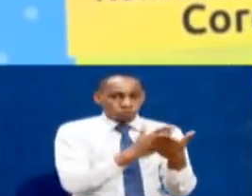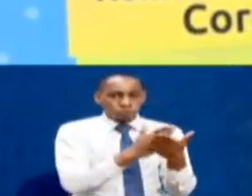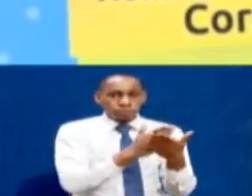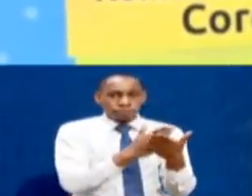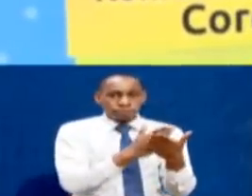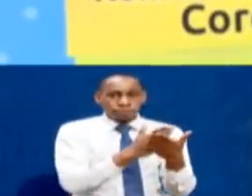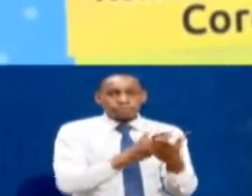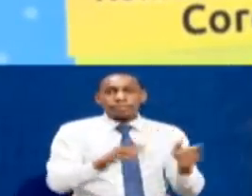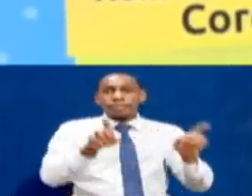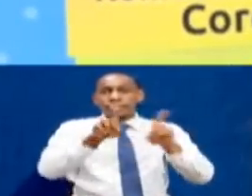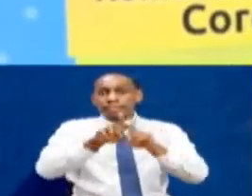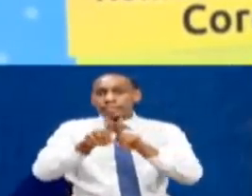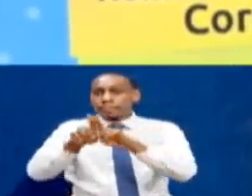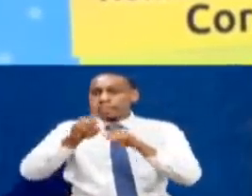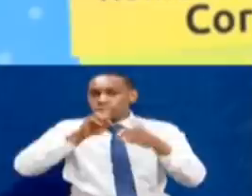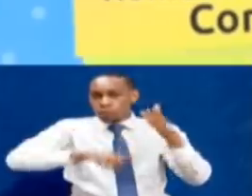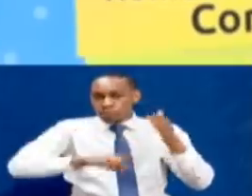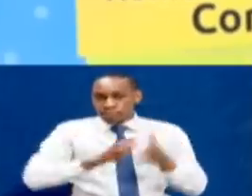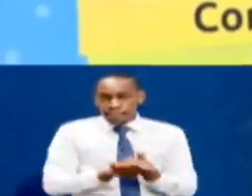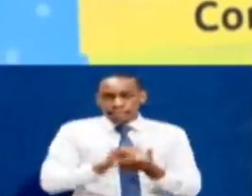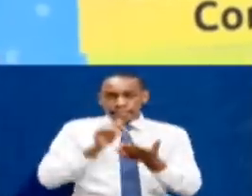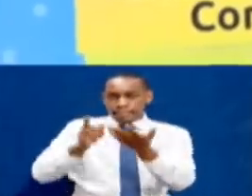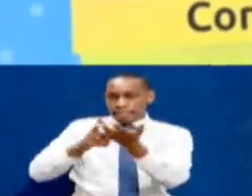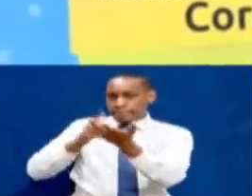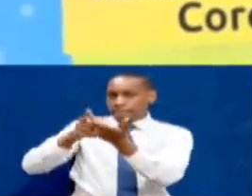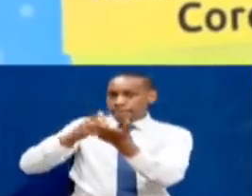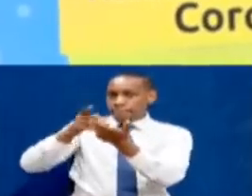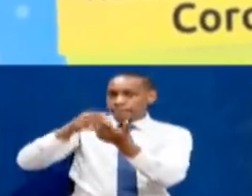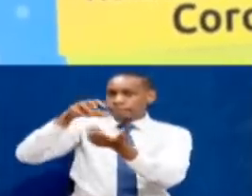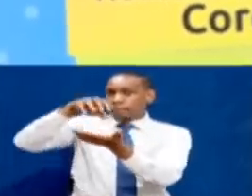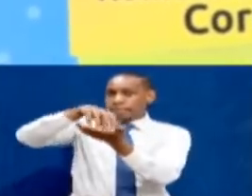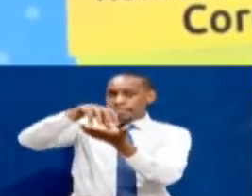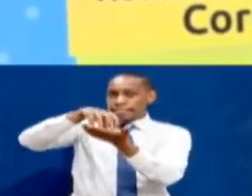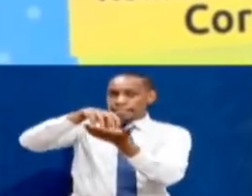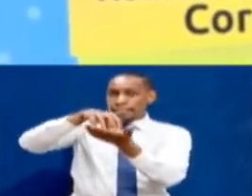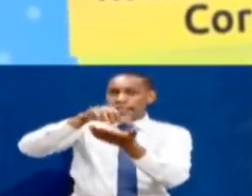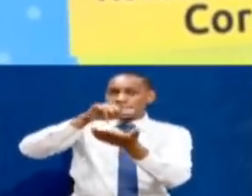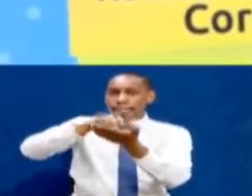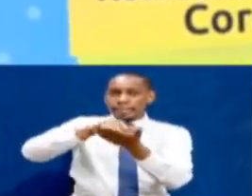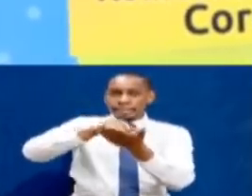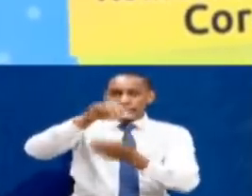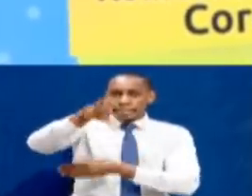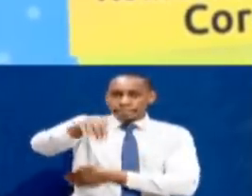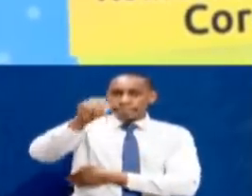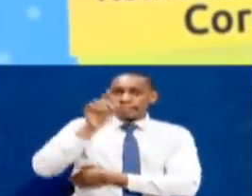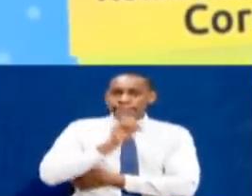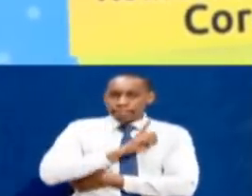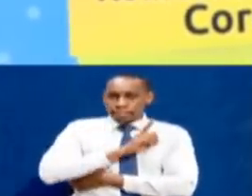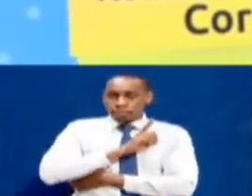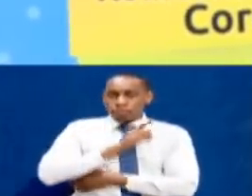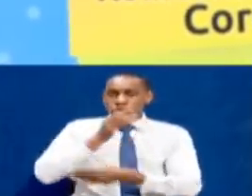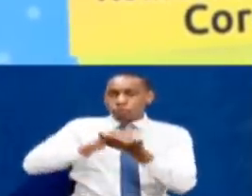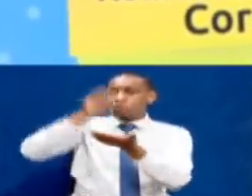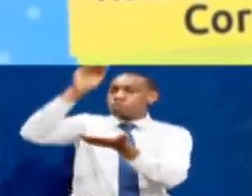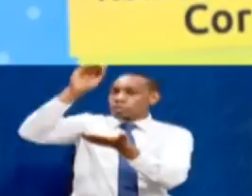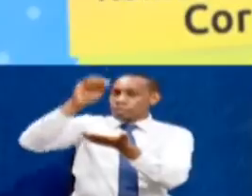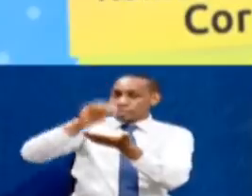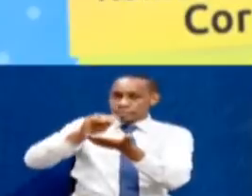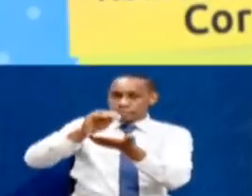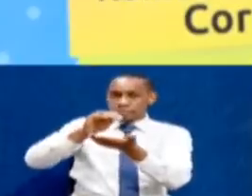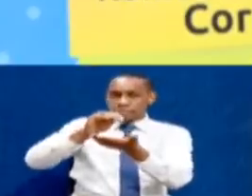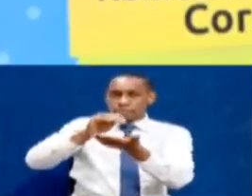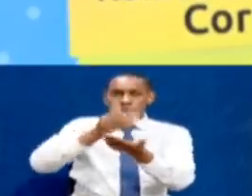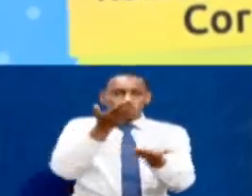And consequently, the number of cases that we pick from there are less and no more